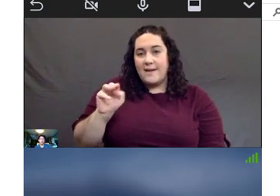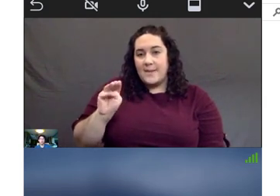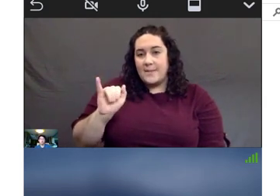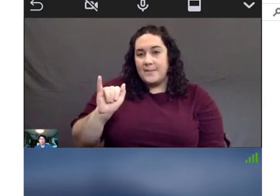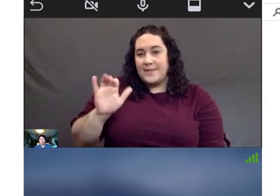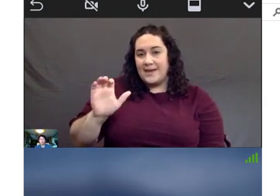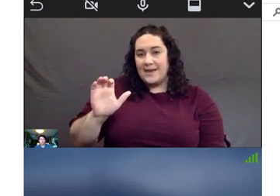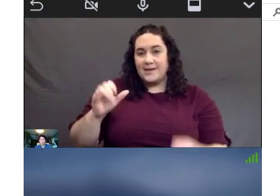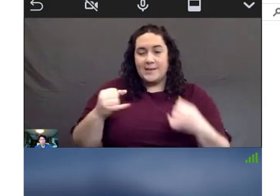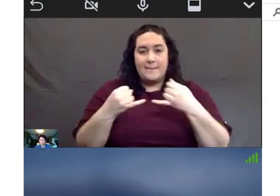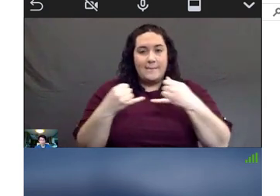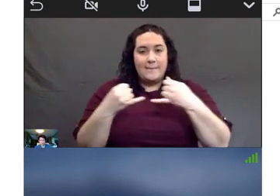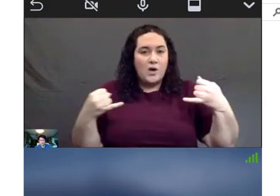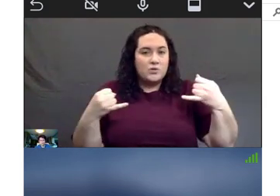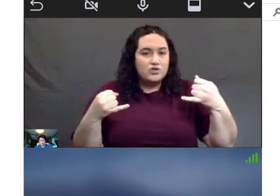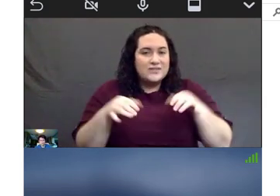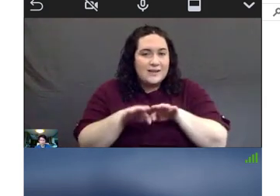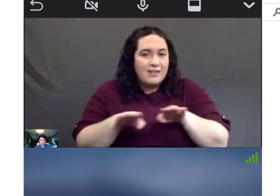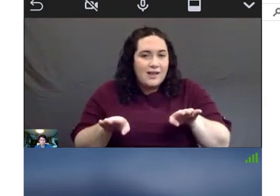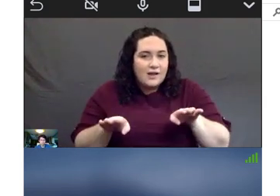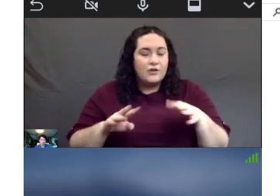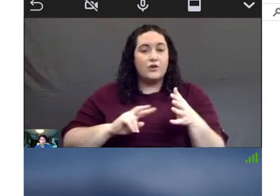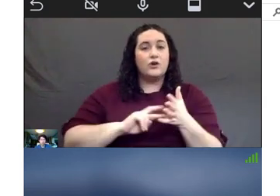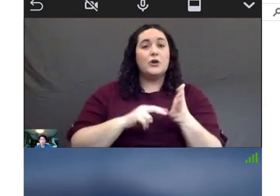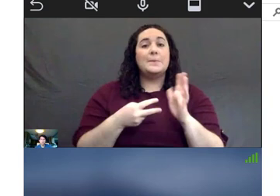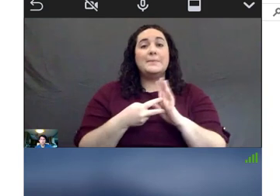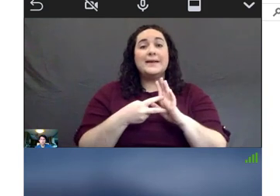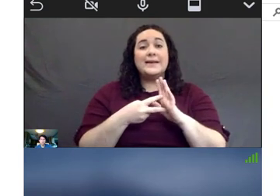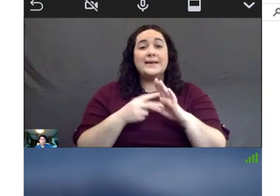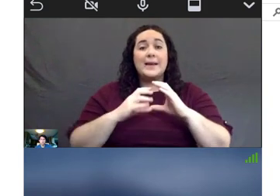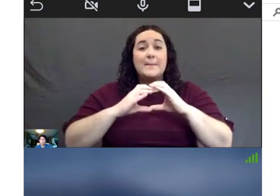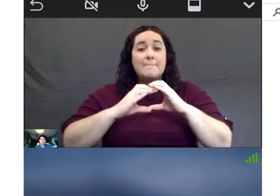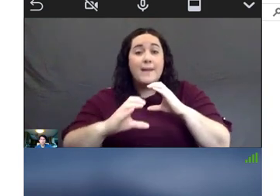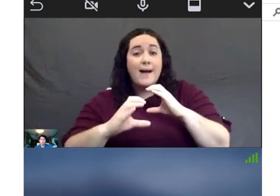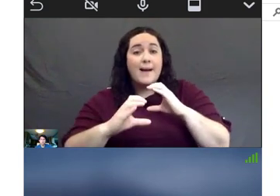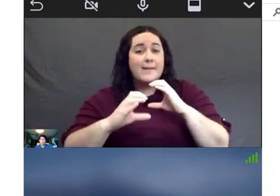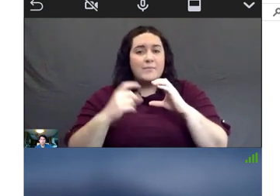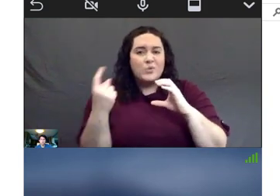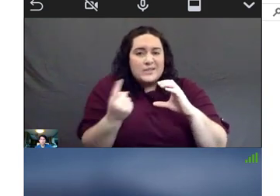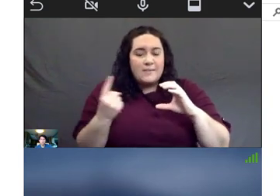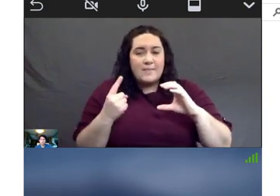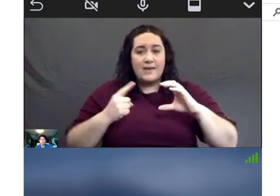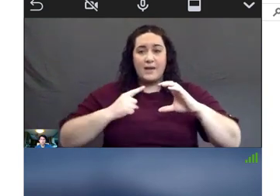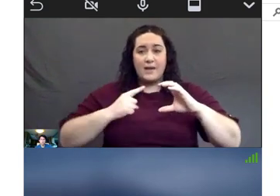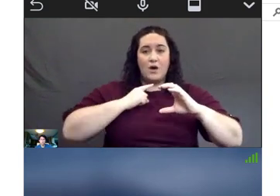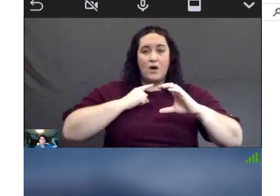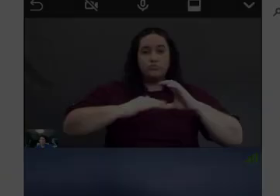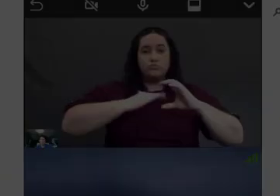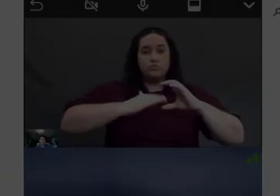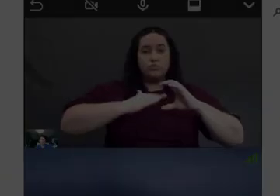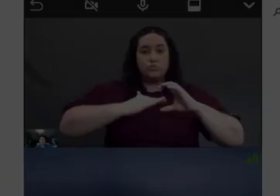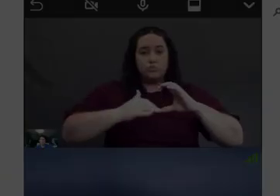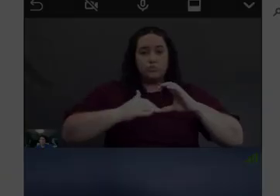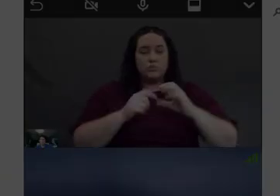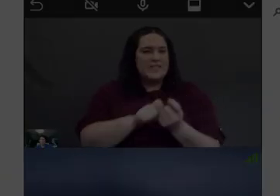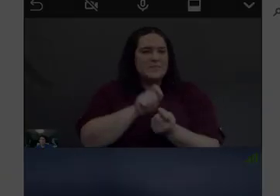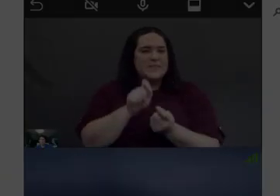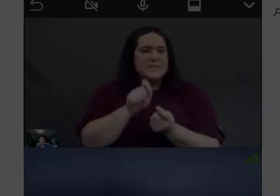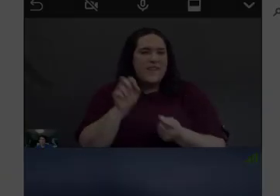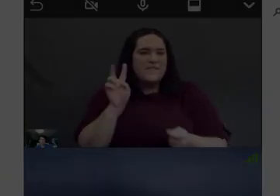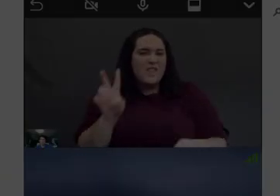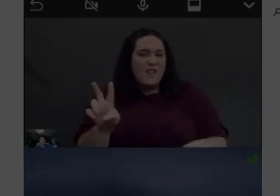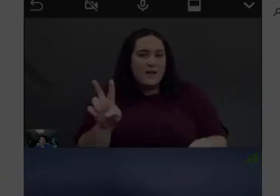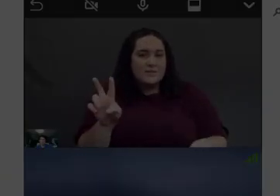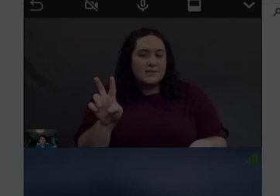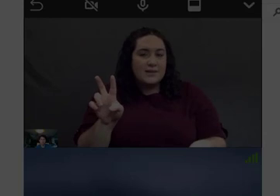pipe or a duct, we have flow coming in at a particular velocity. The boundary layers merge at the exit, at the entrance